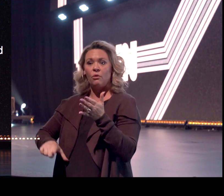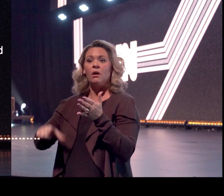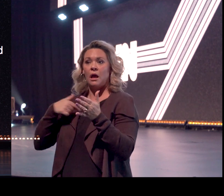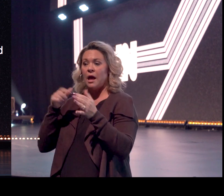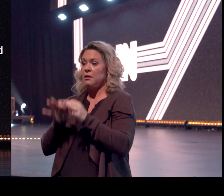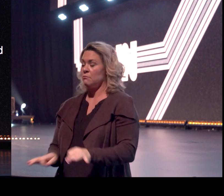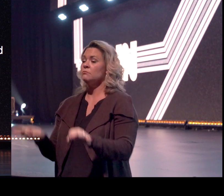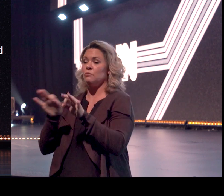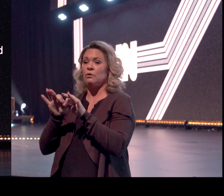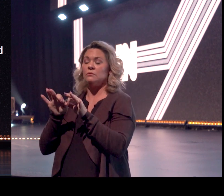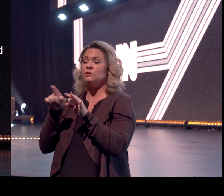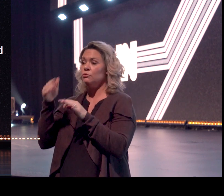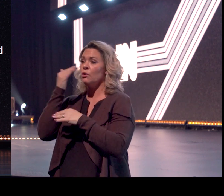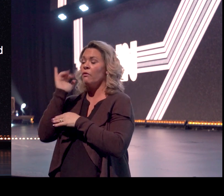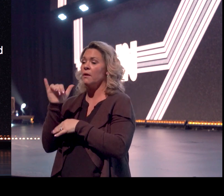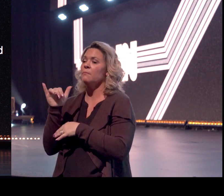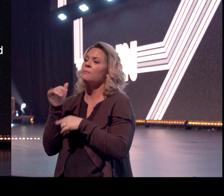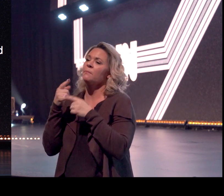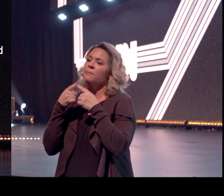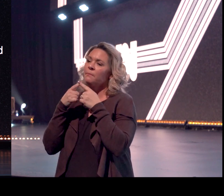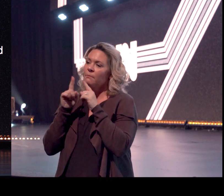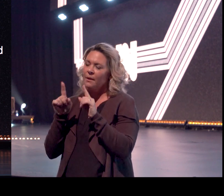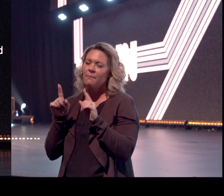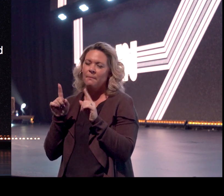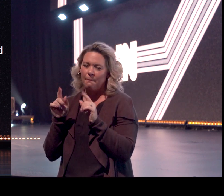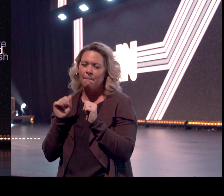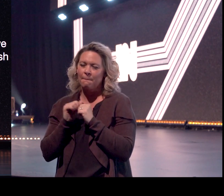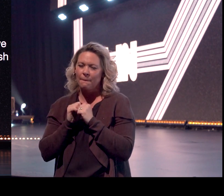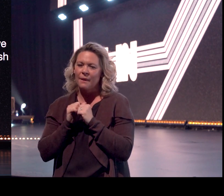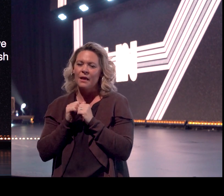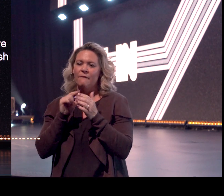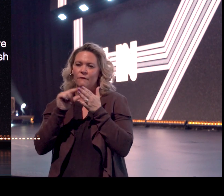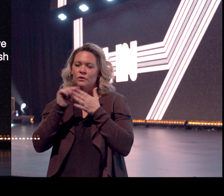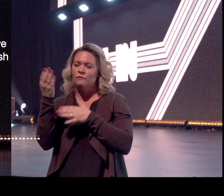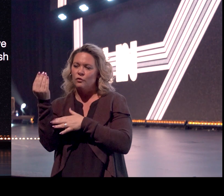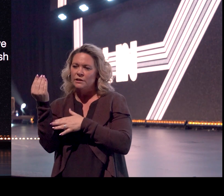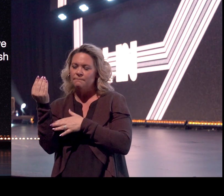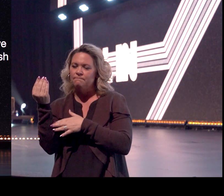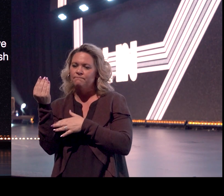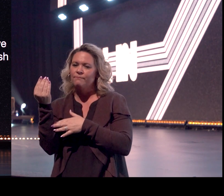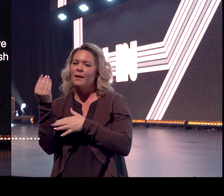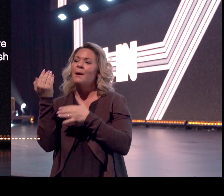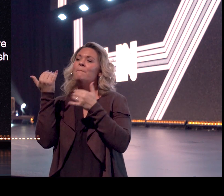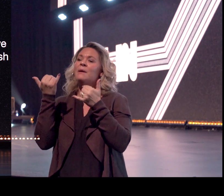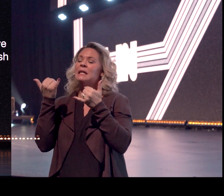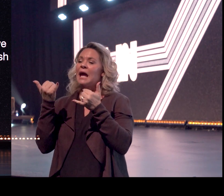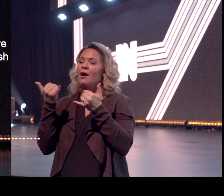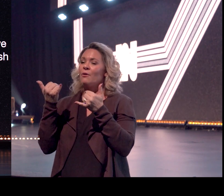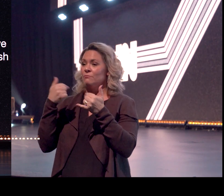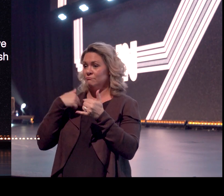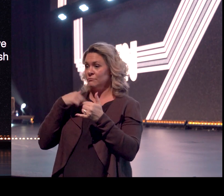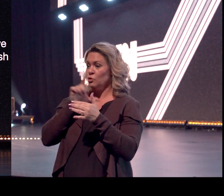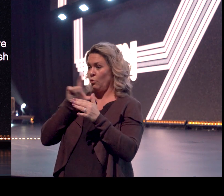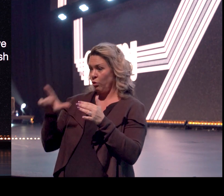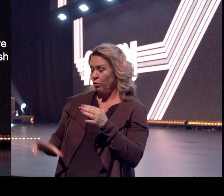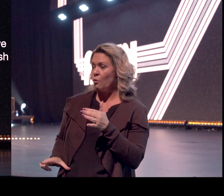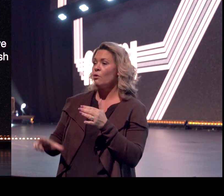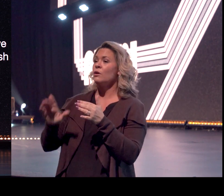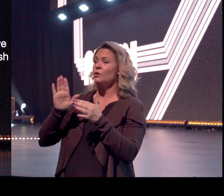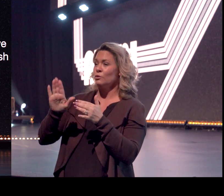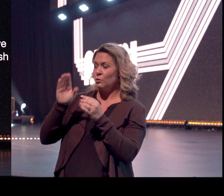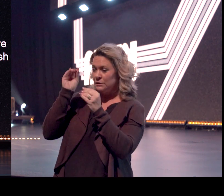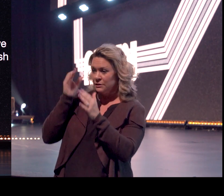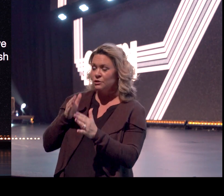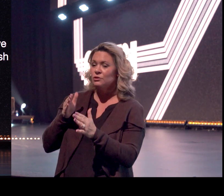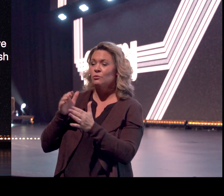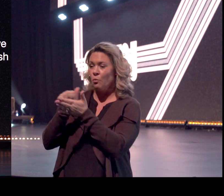words, I am the most important person in the room. You know that. Verse 14, but now that I, your Lord and teacher,